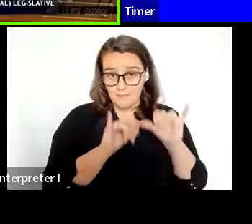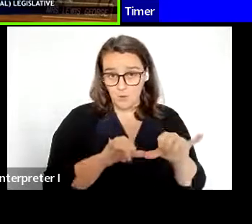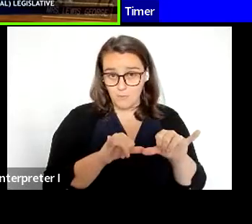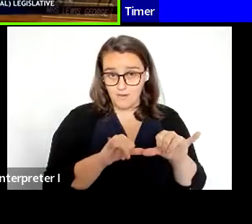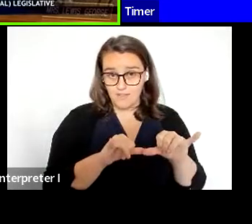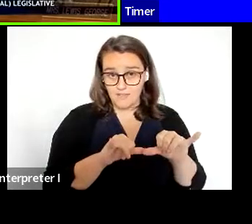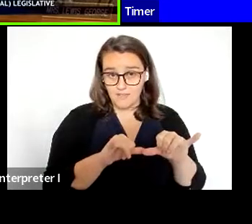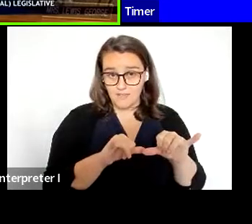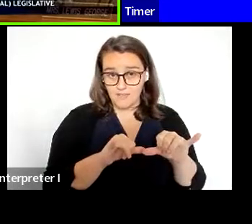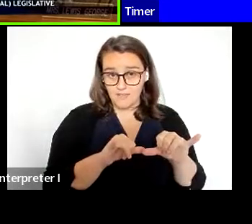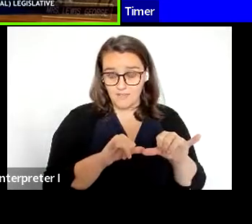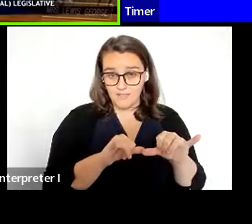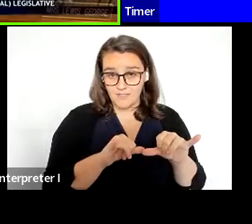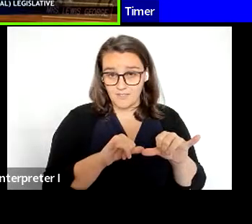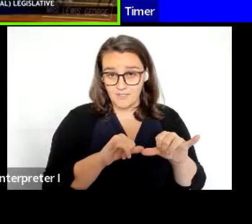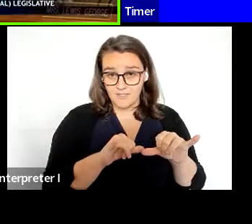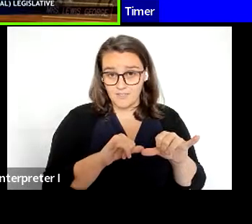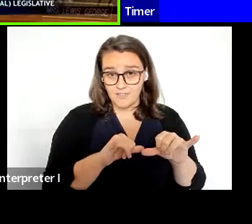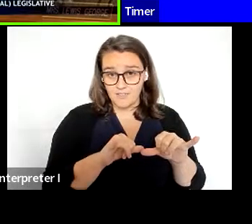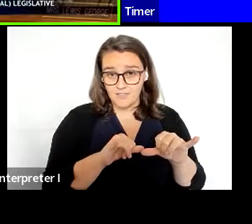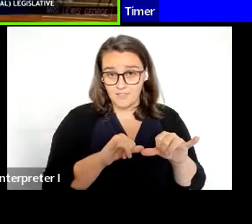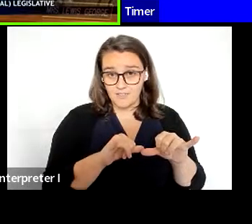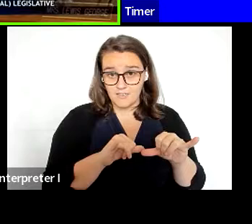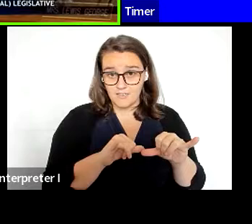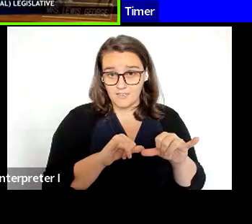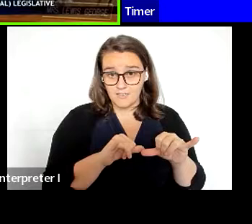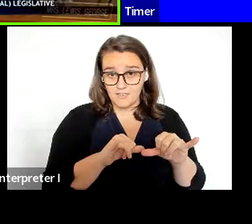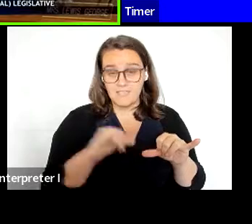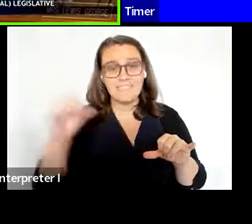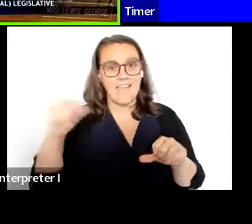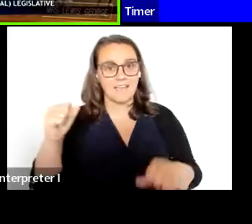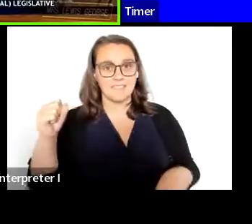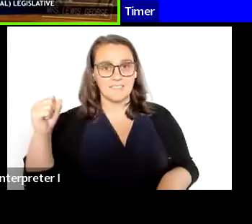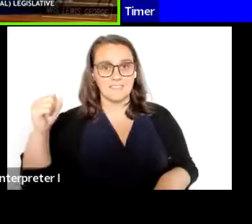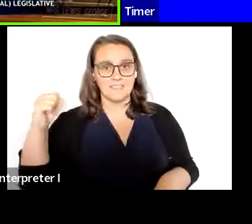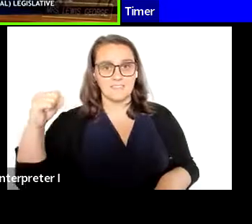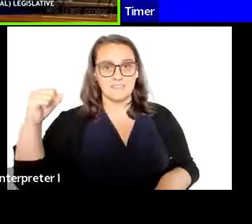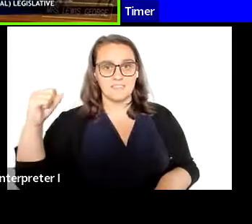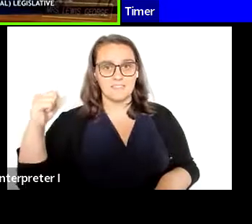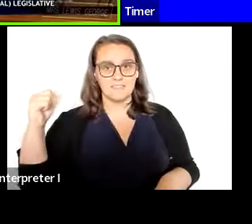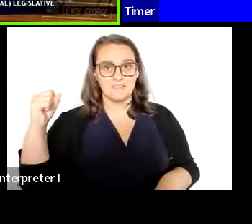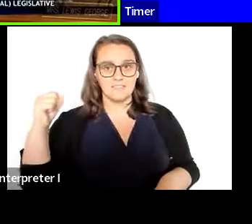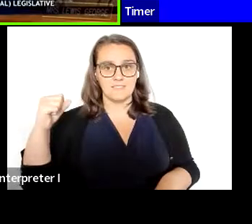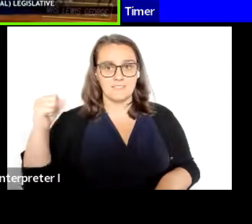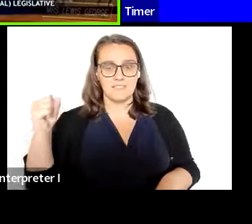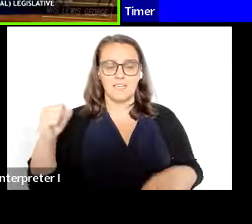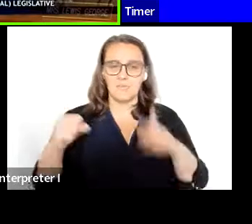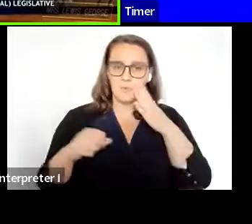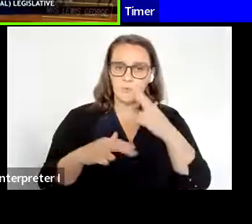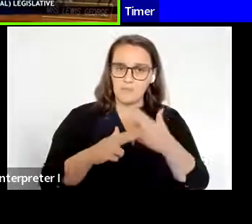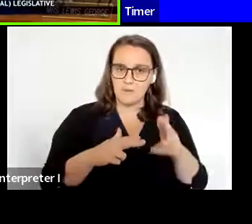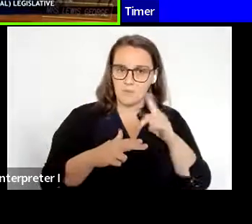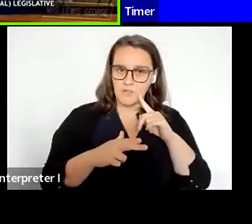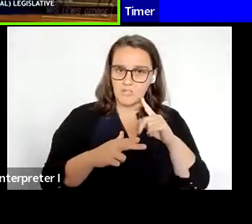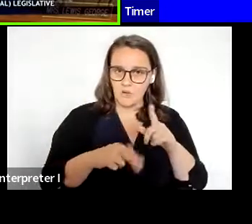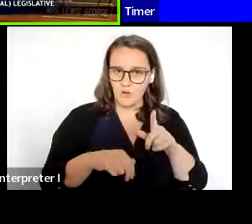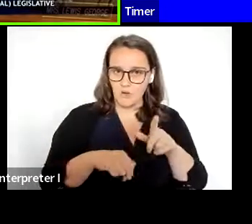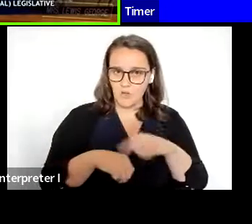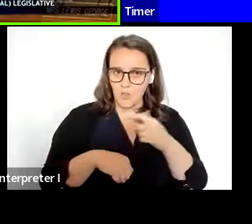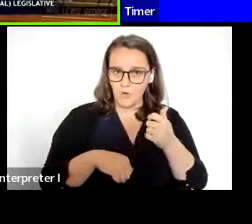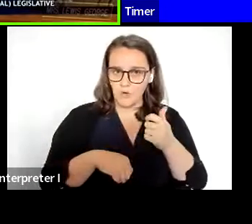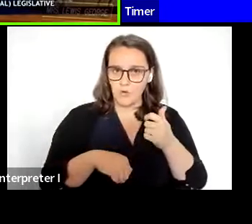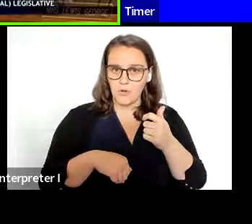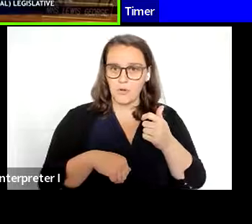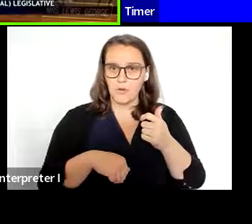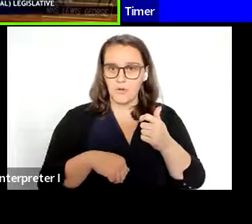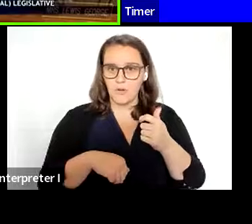that I think for, yes, emergencies are 90 days, temporaries are last longer. And I can imagine that there might be